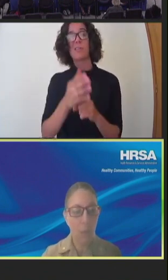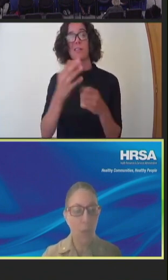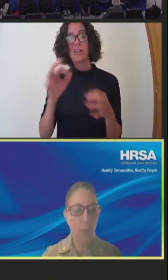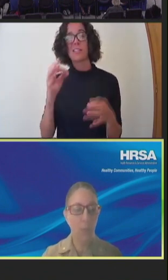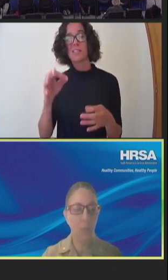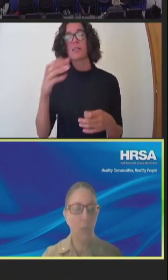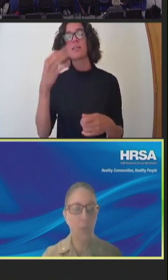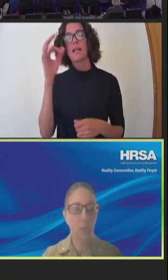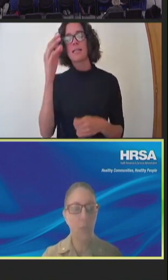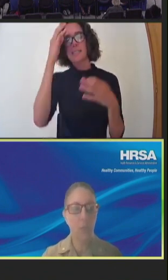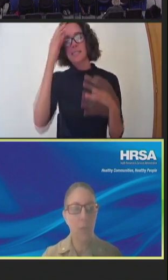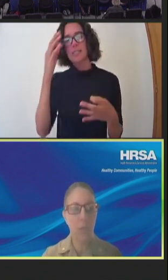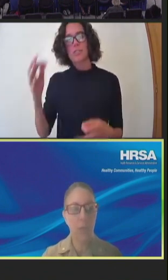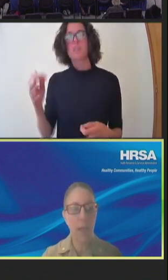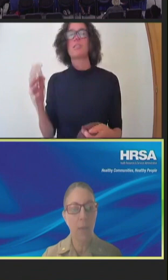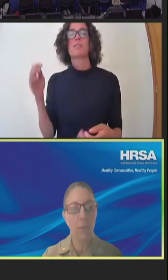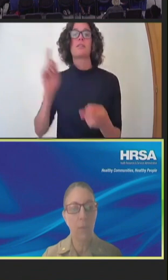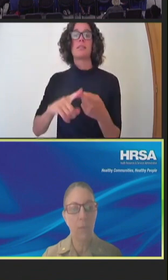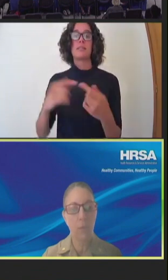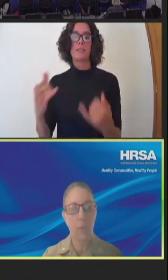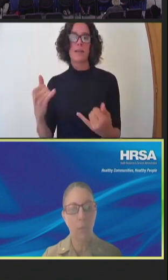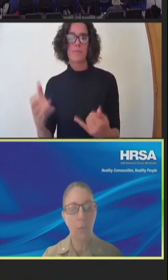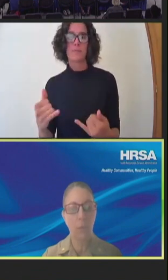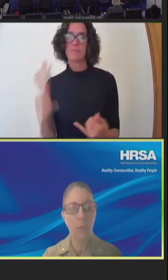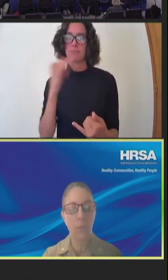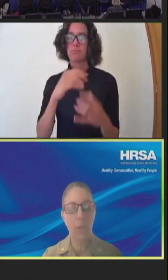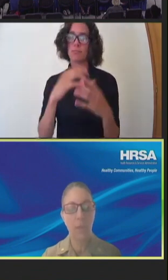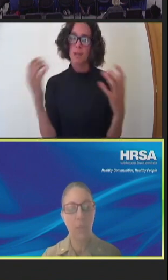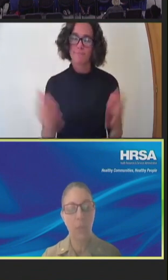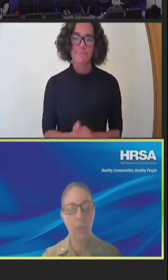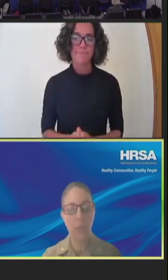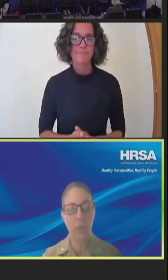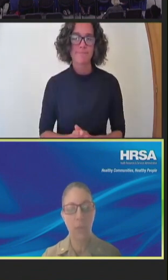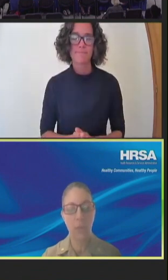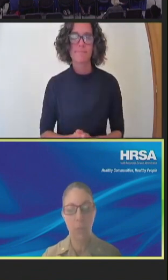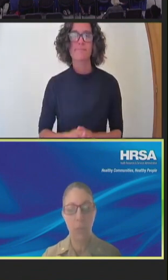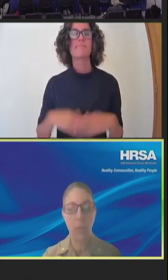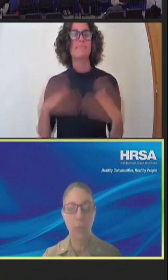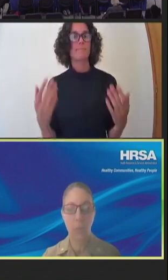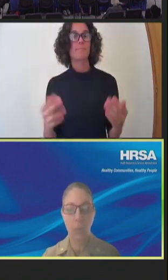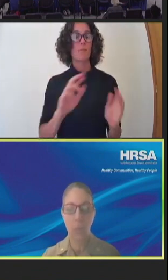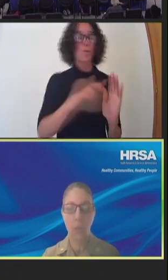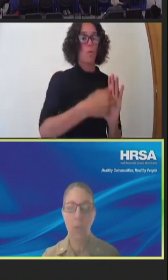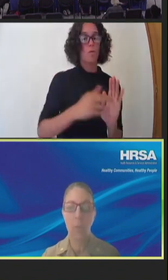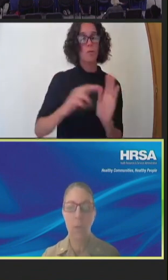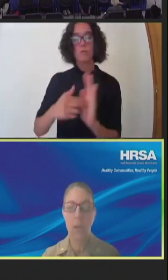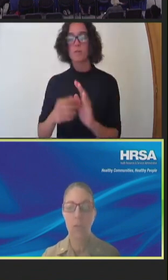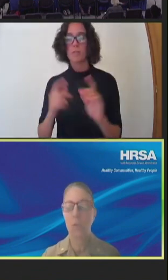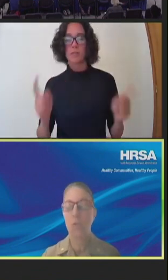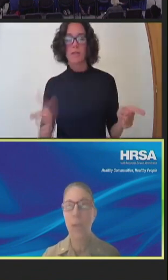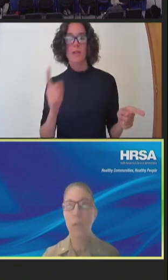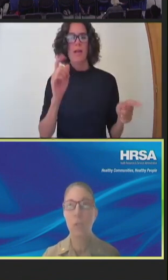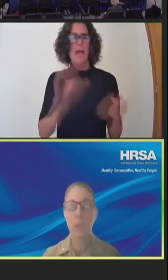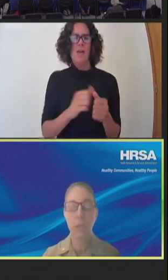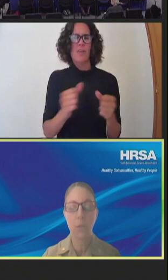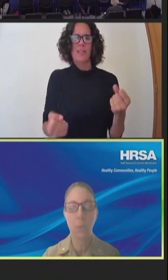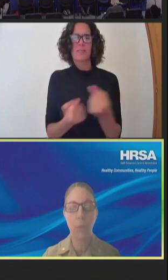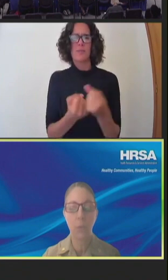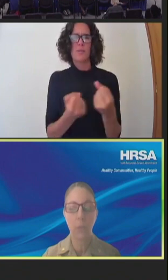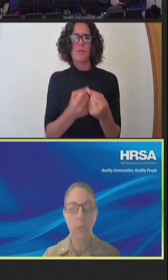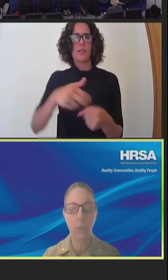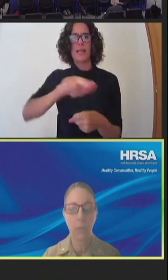HRSA welcomes discussion around how the essential roles of the VICP and the CICP can support the upcoming national strategy